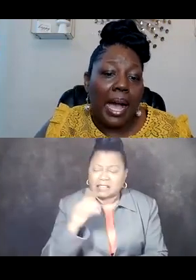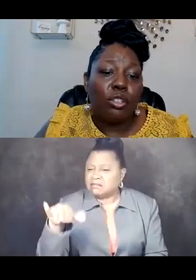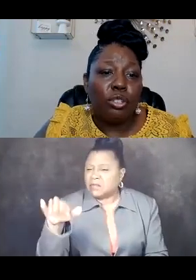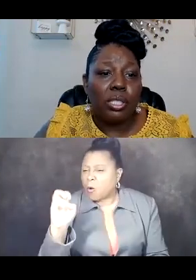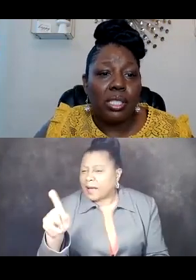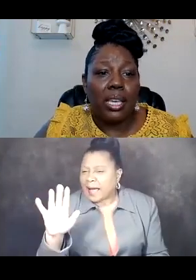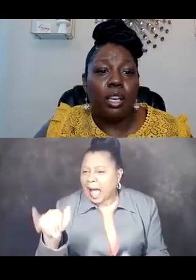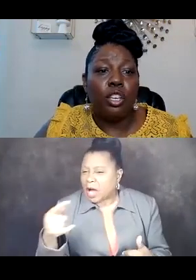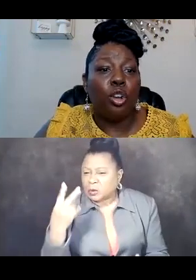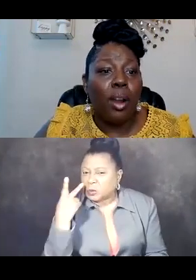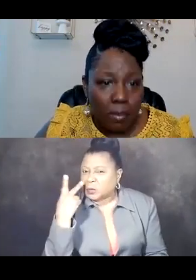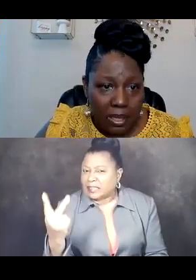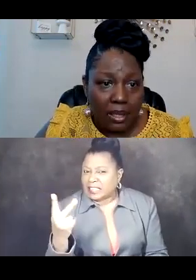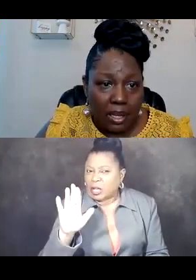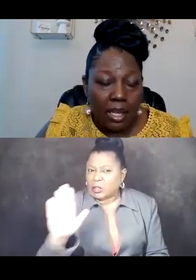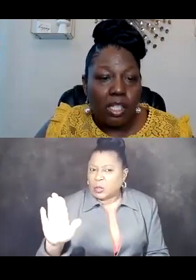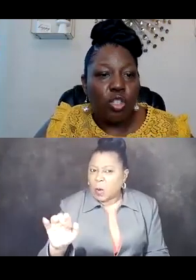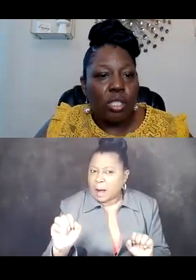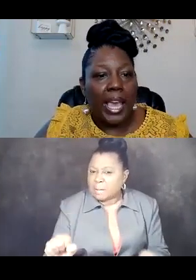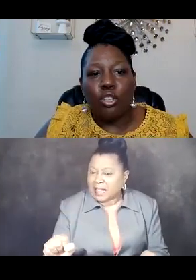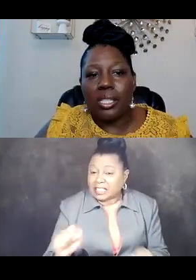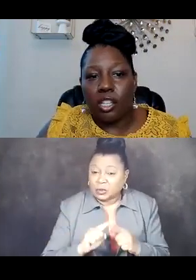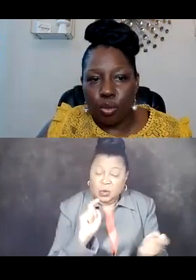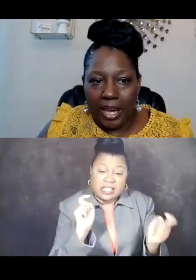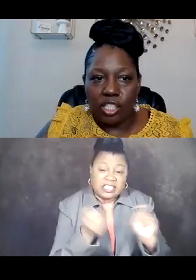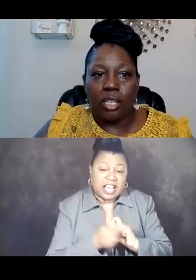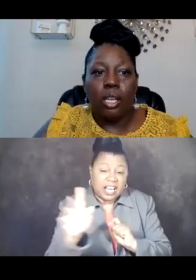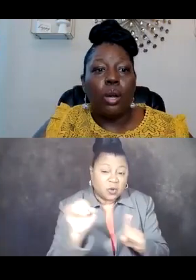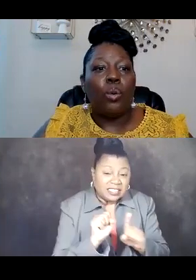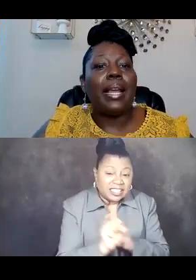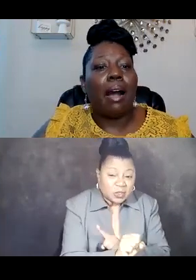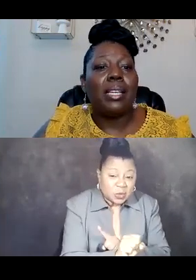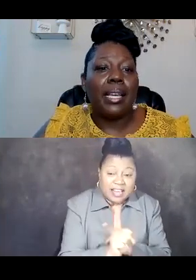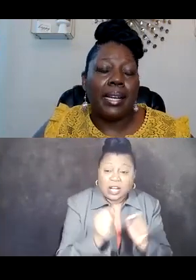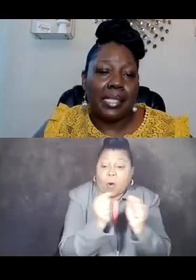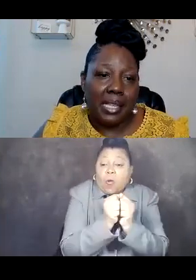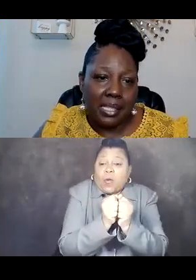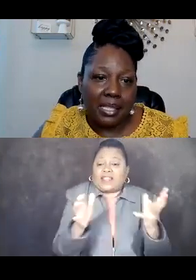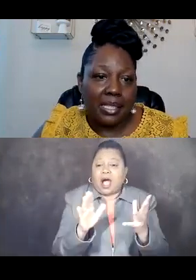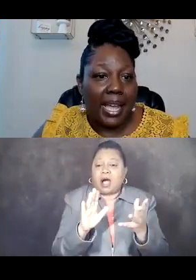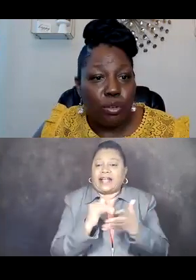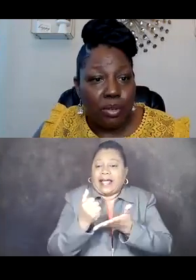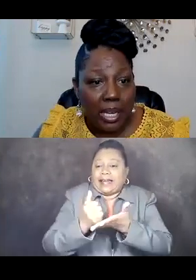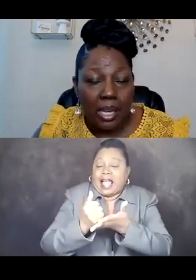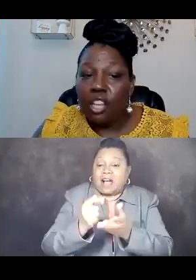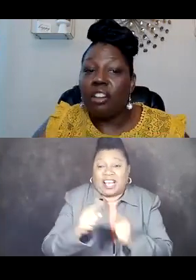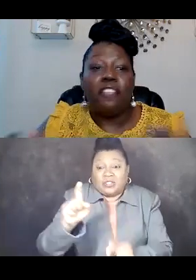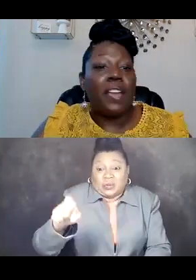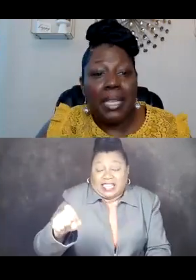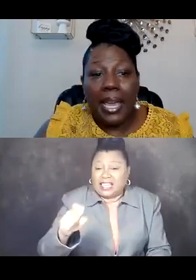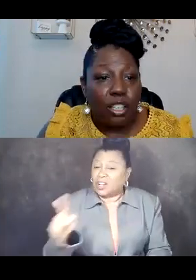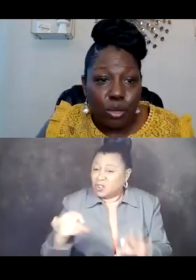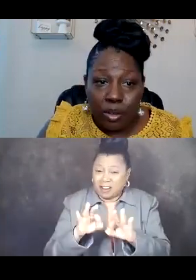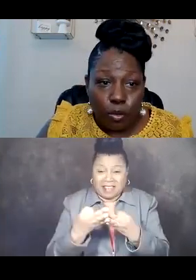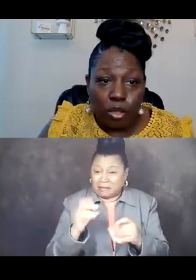so how do you see your ability to change your situation without getting assistance that you need? Your